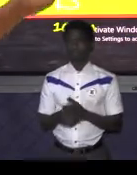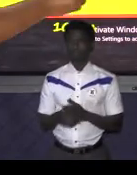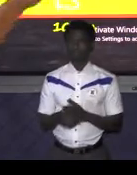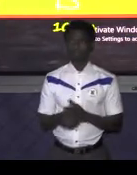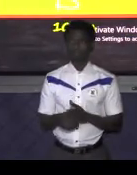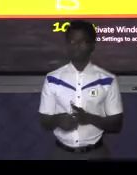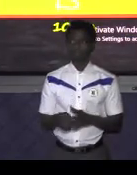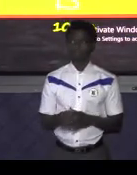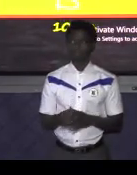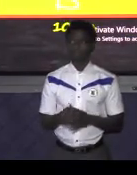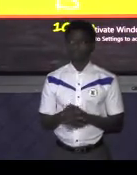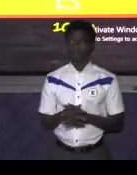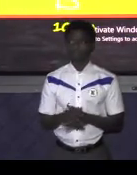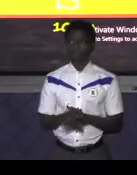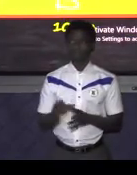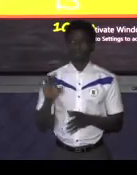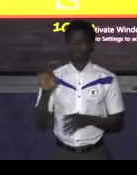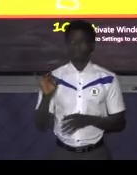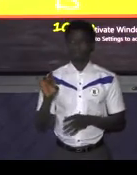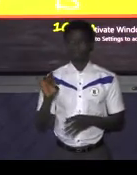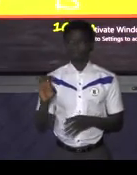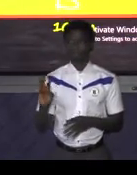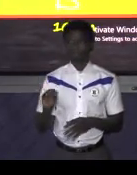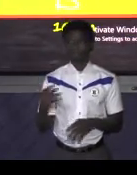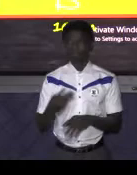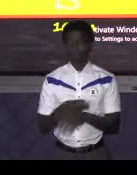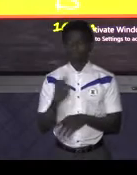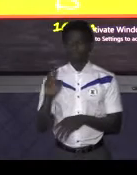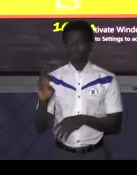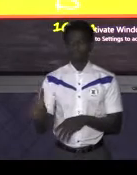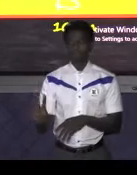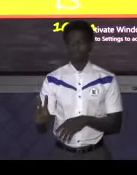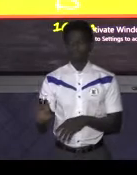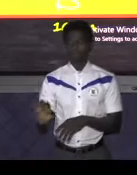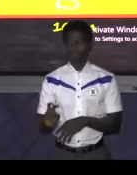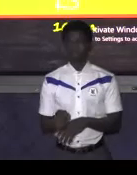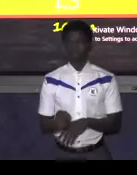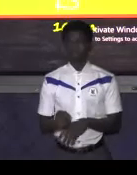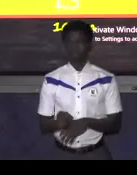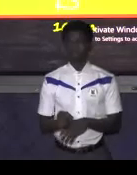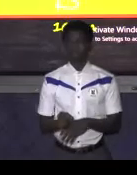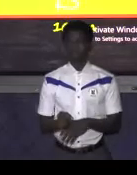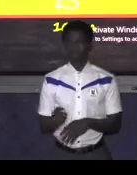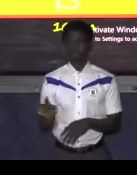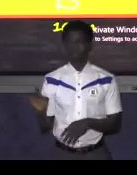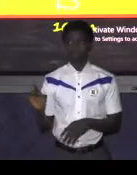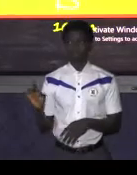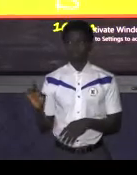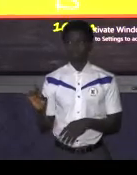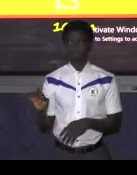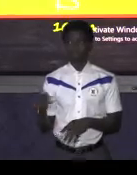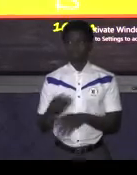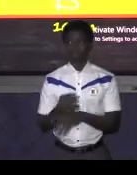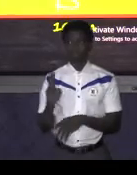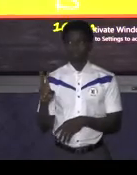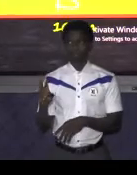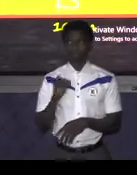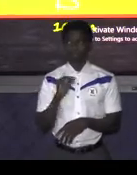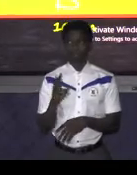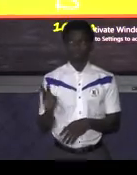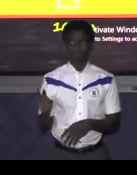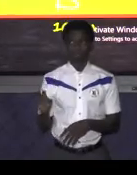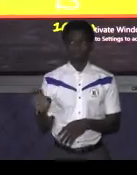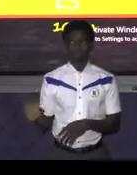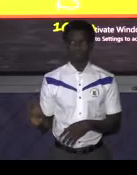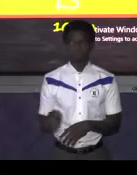is 8, breadth is 2. That is 8 centimeters times 2 centimeters. 8 times 2 is 16. That will be